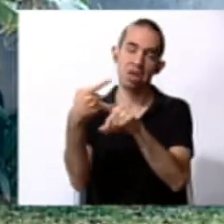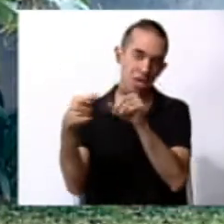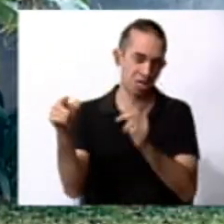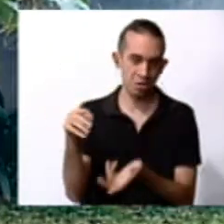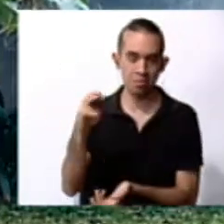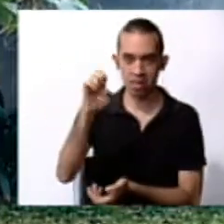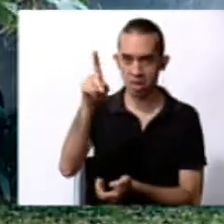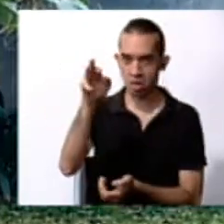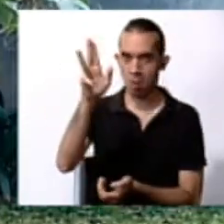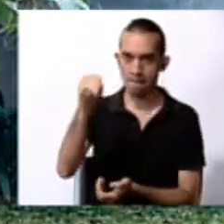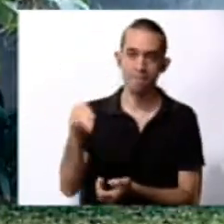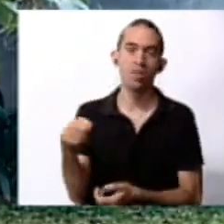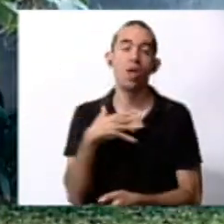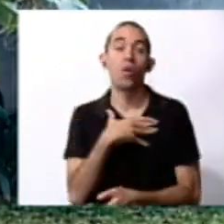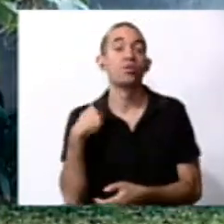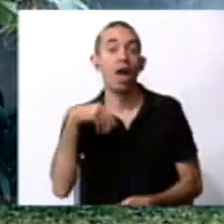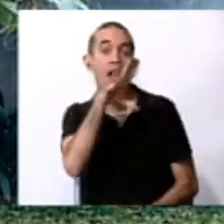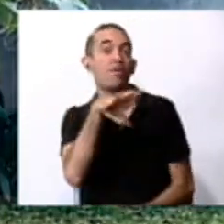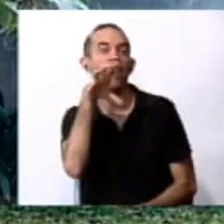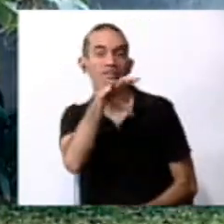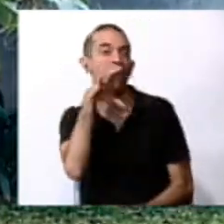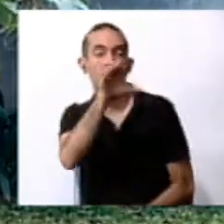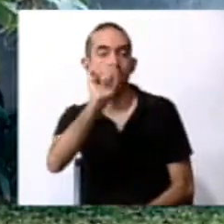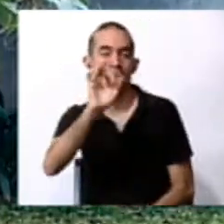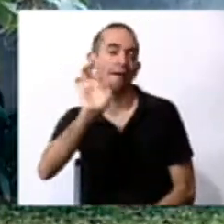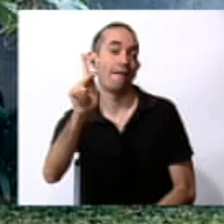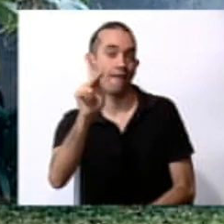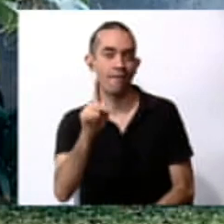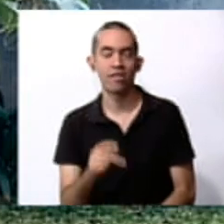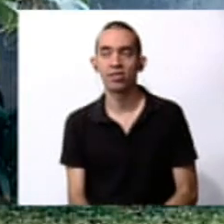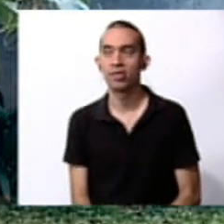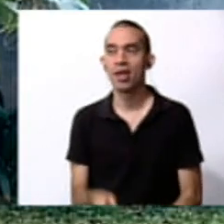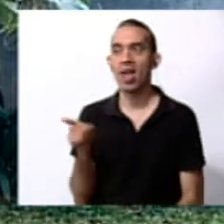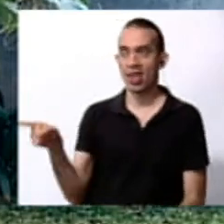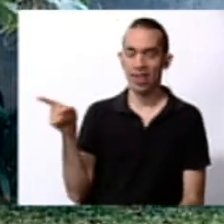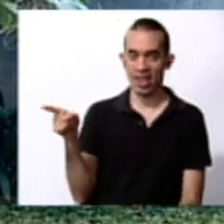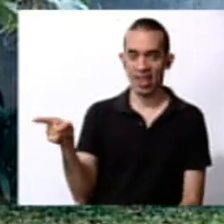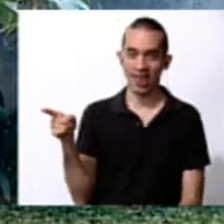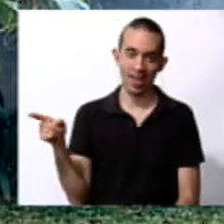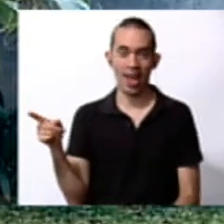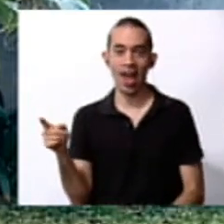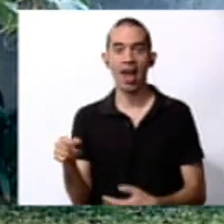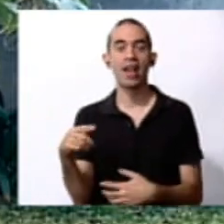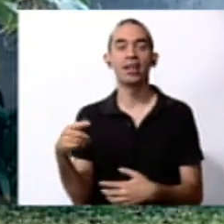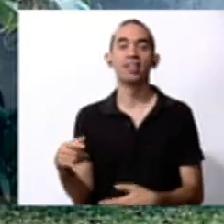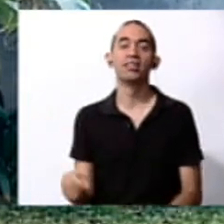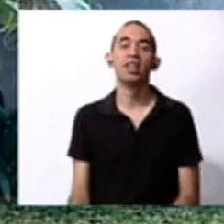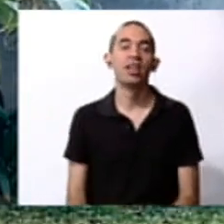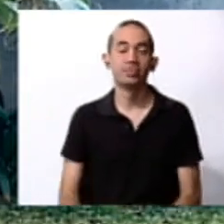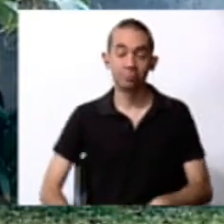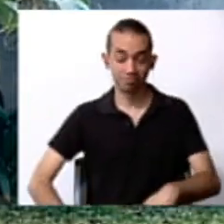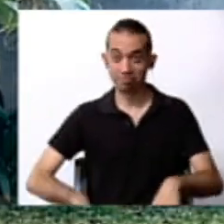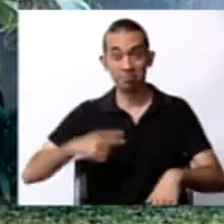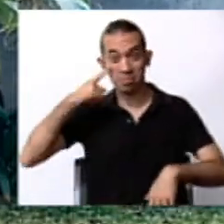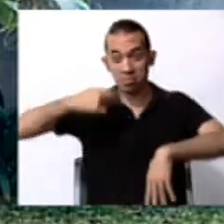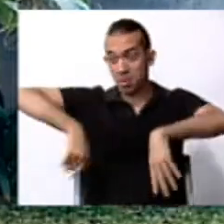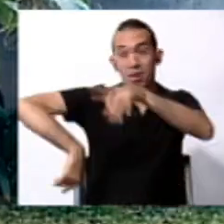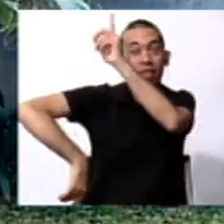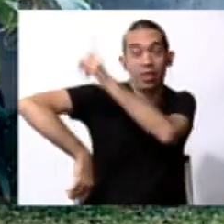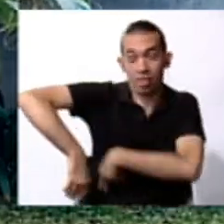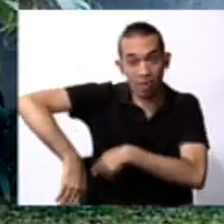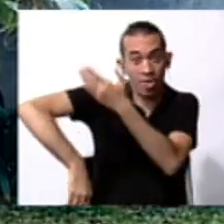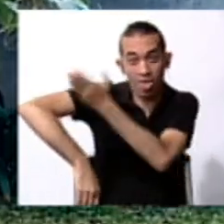Holly likes to bark. Wow, wow, wow. Holly has only three legs